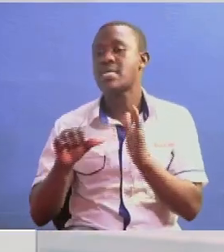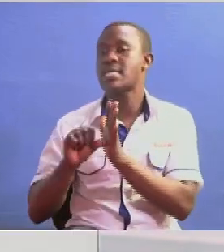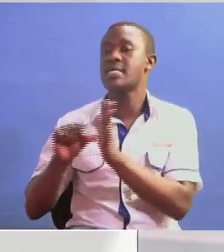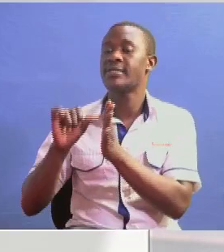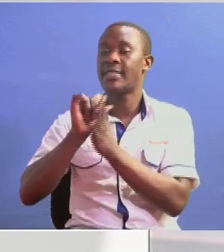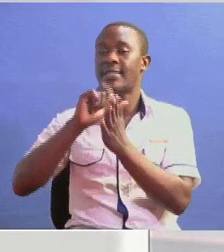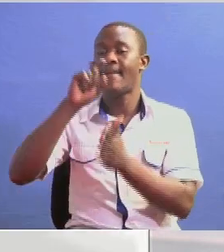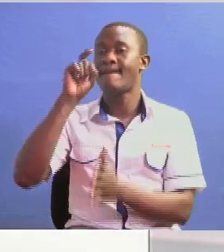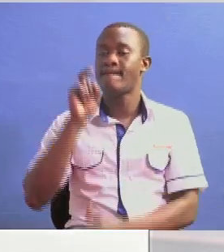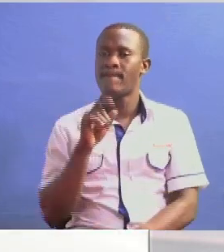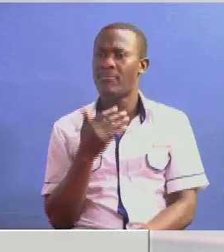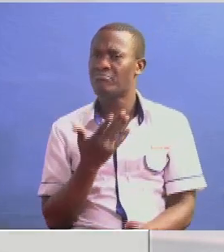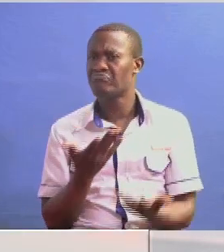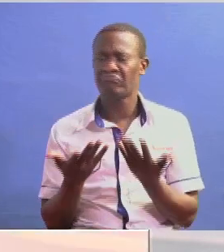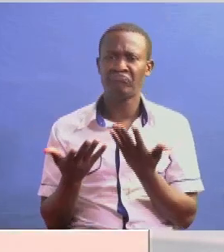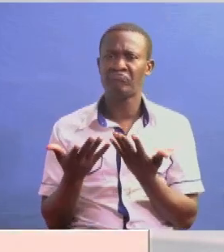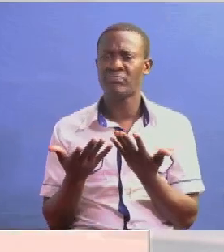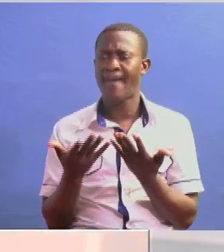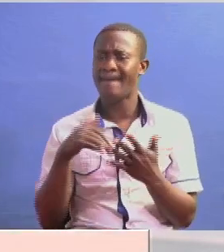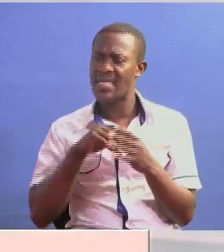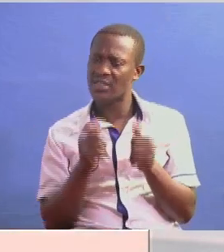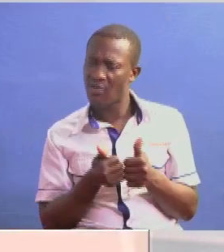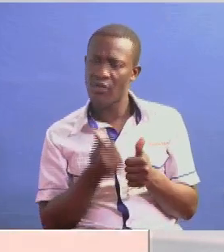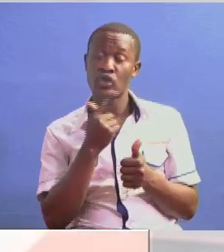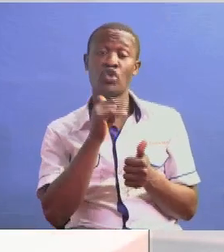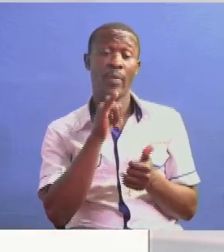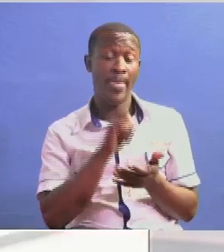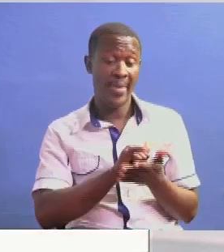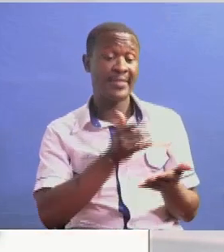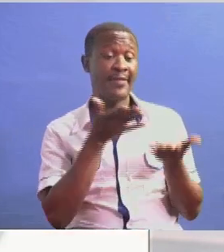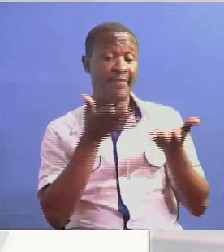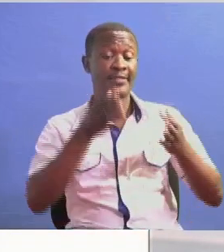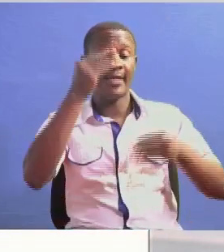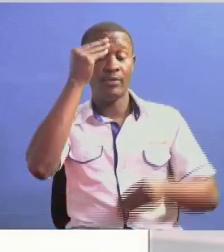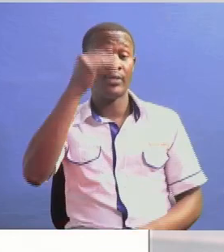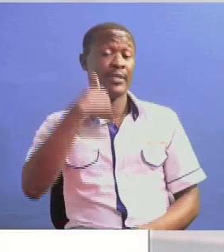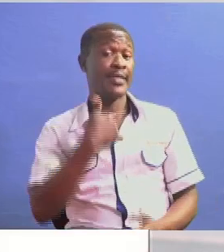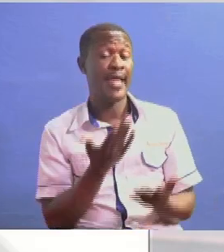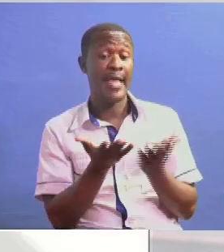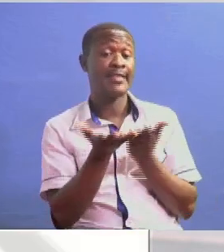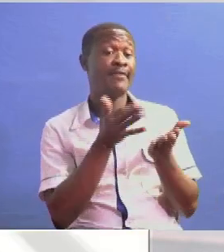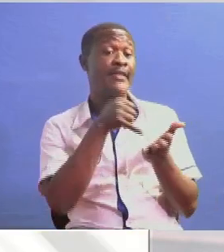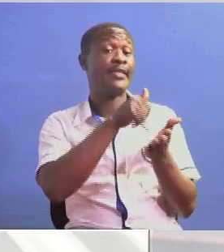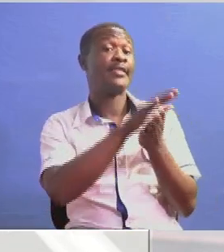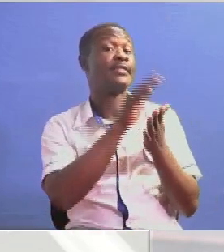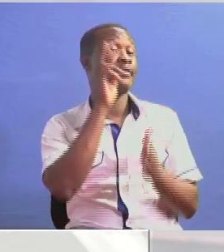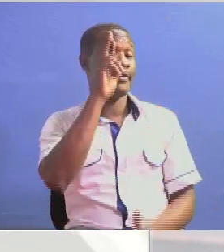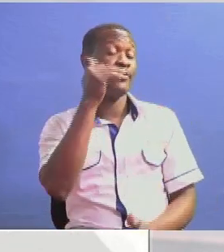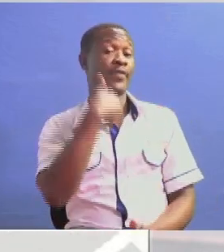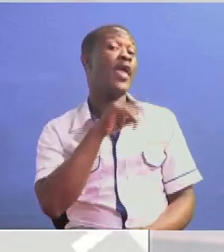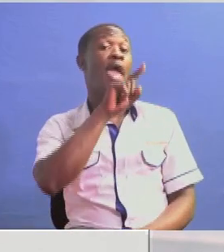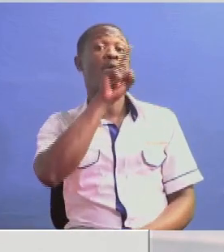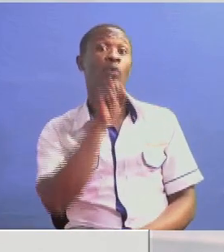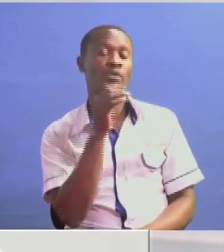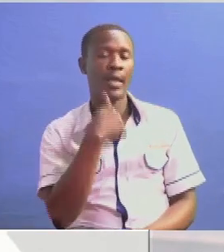actually should, be tackled so that this education can actually serve its purpose. So the question that many